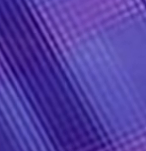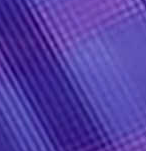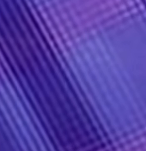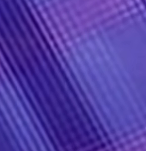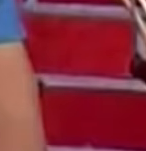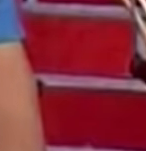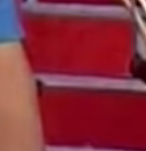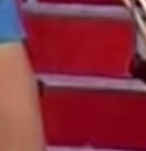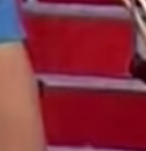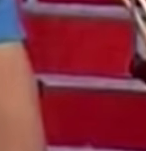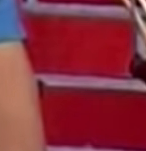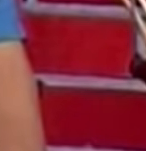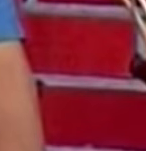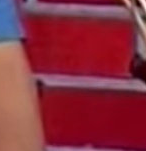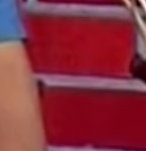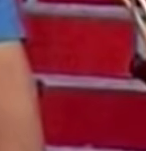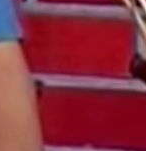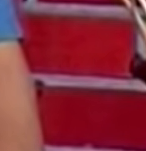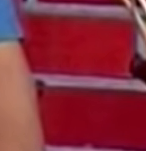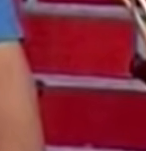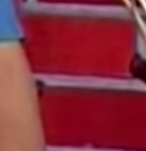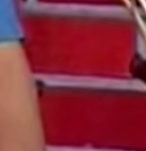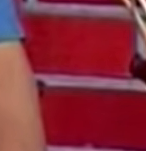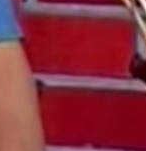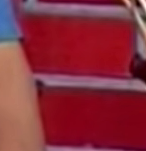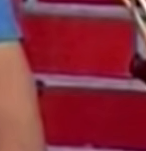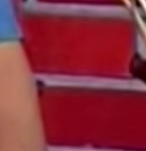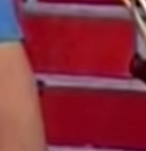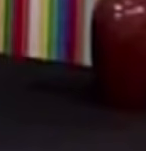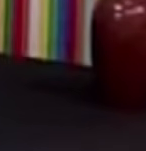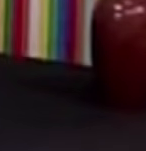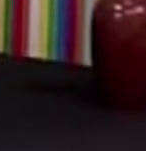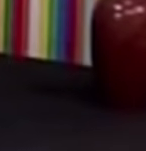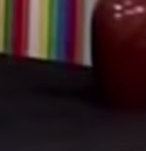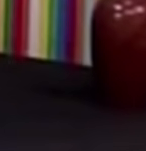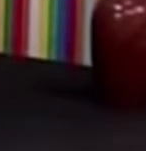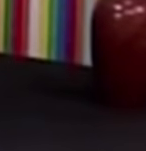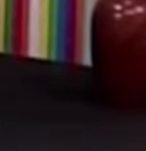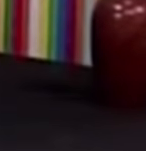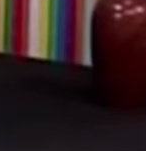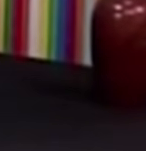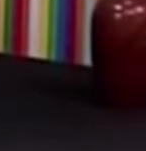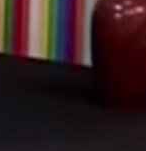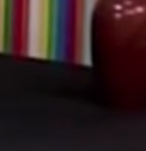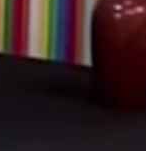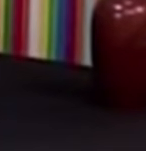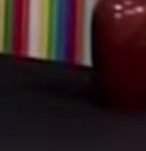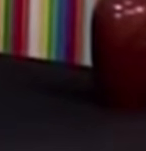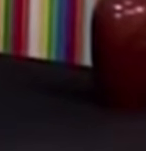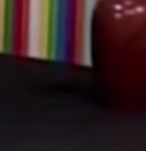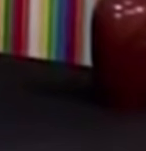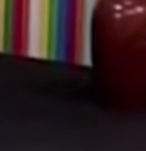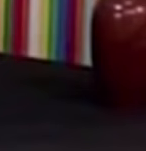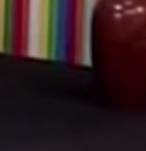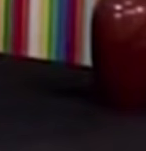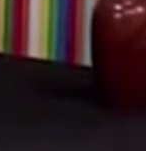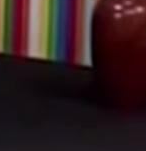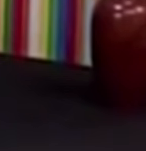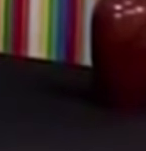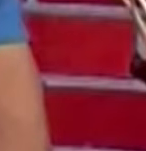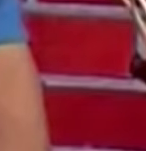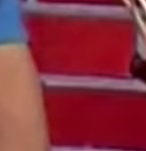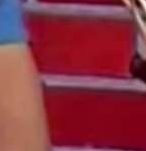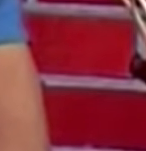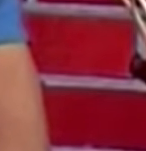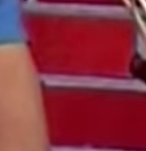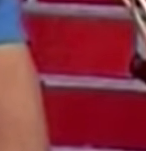today, isn't it? Yes. Isn't that right? And she's called Linda Maria Ronstadt. Linda Ronstadt it is. And she's released over 30 studio